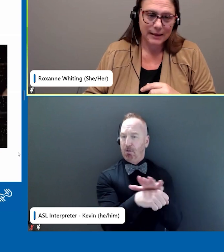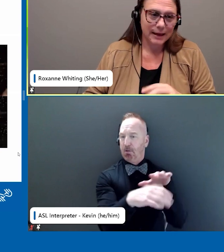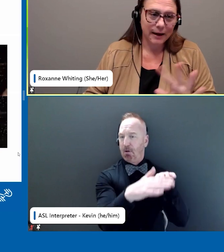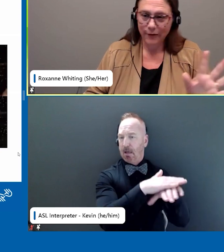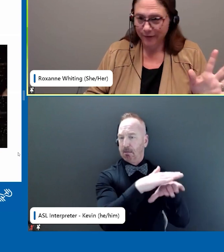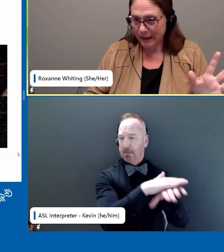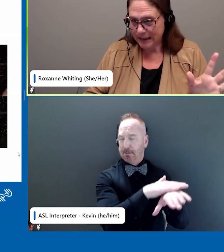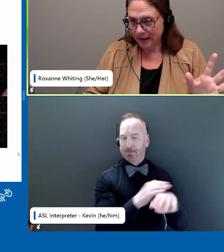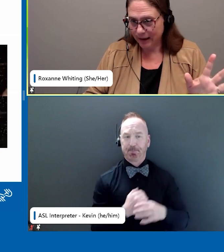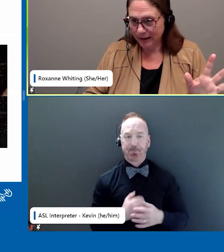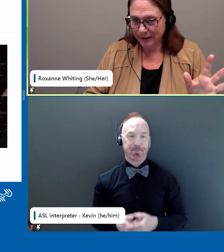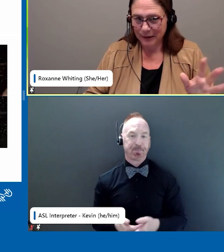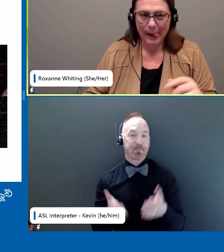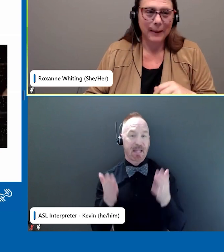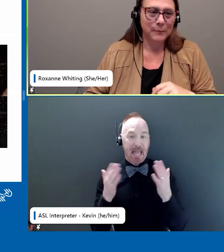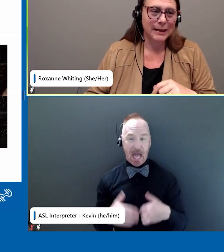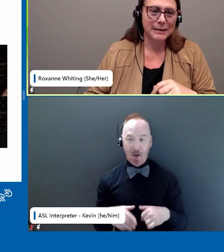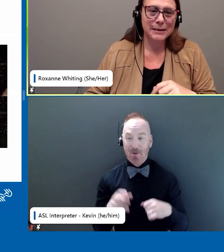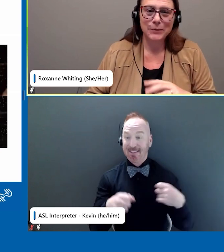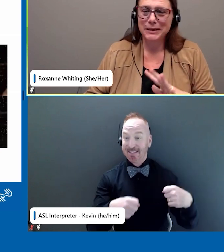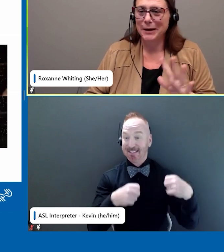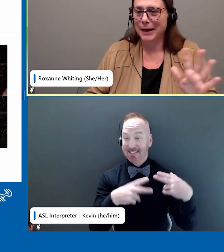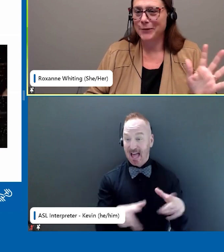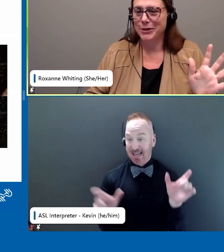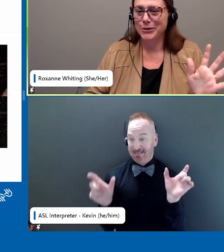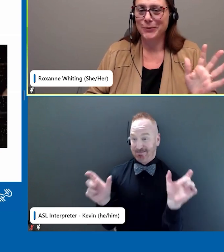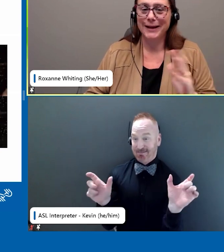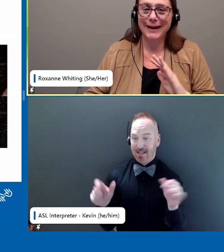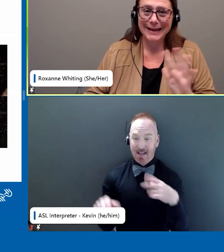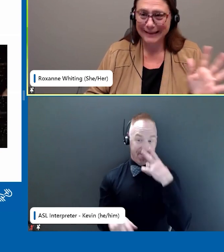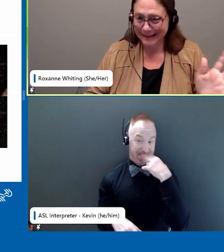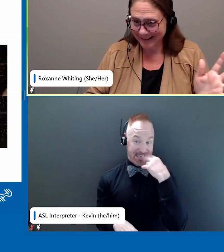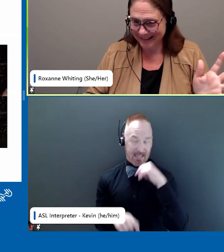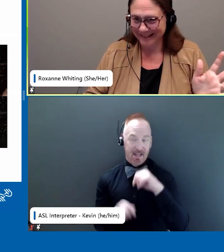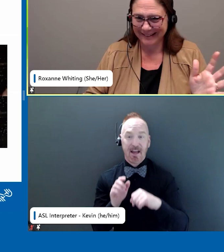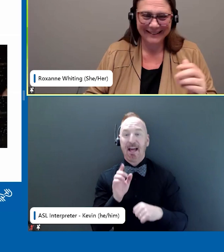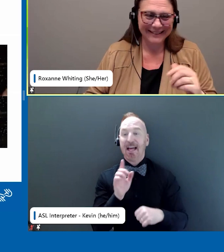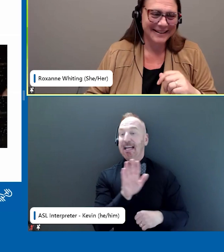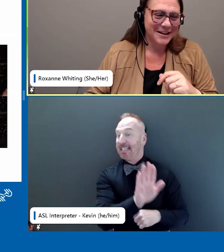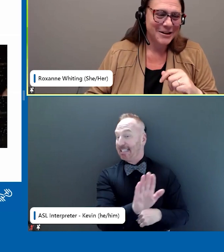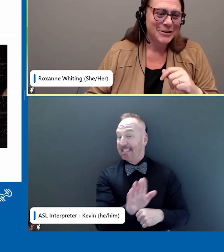Okay, this is kind of a funny slide because this is what sign language interpreting isn't.